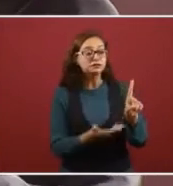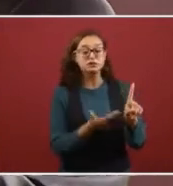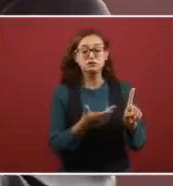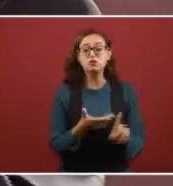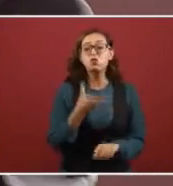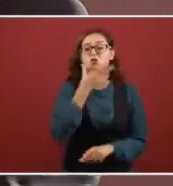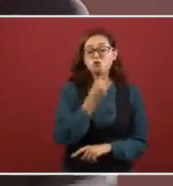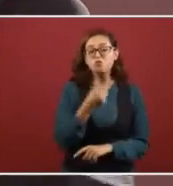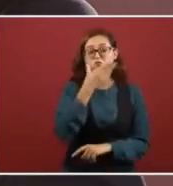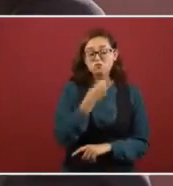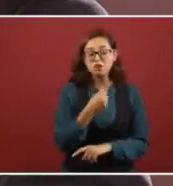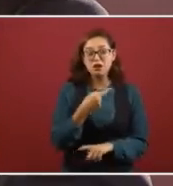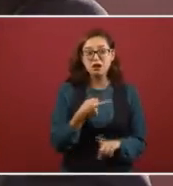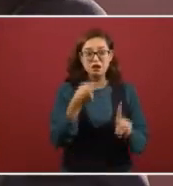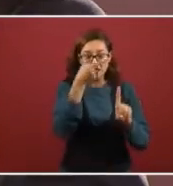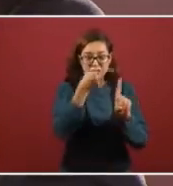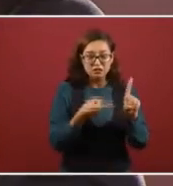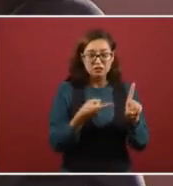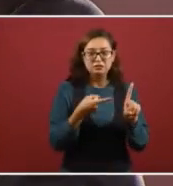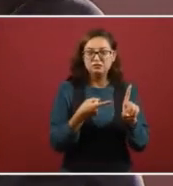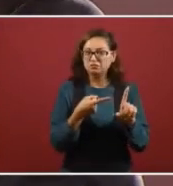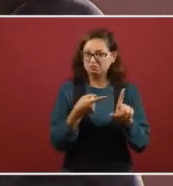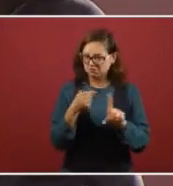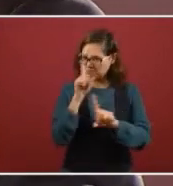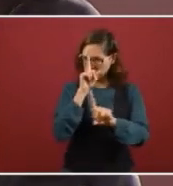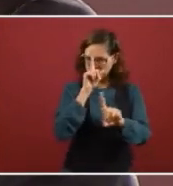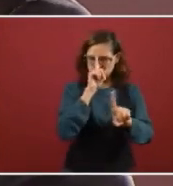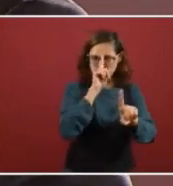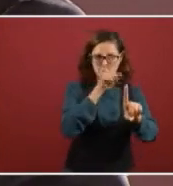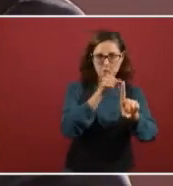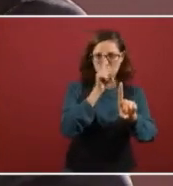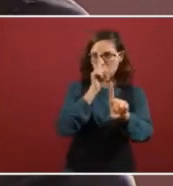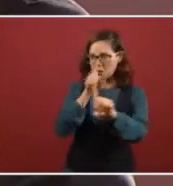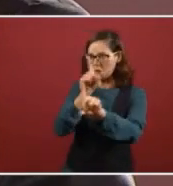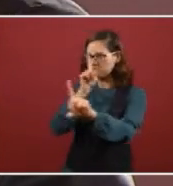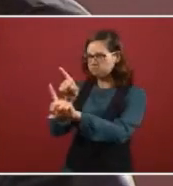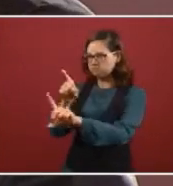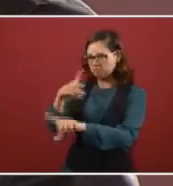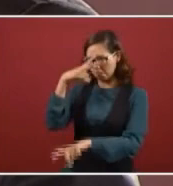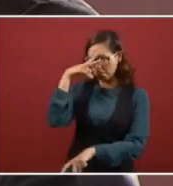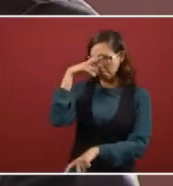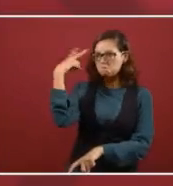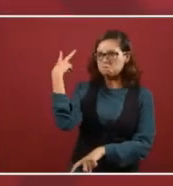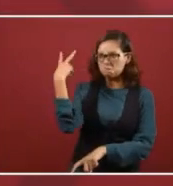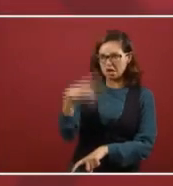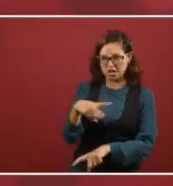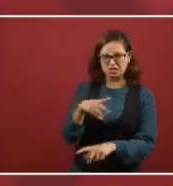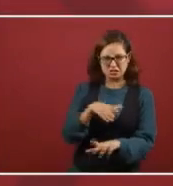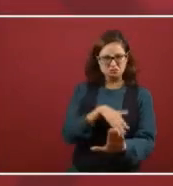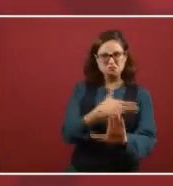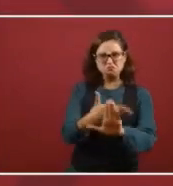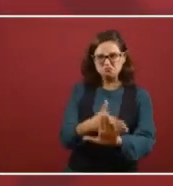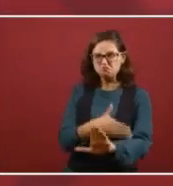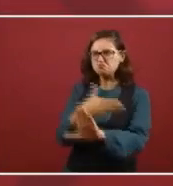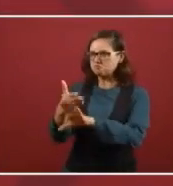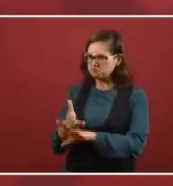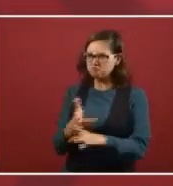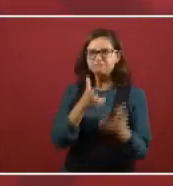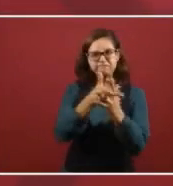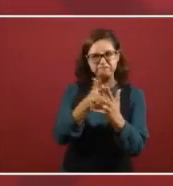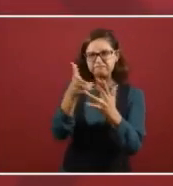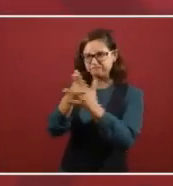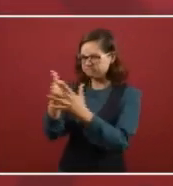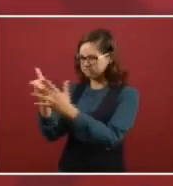with all intentions to attack the Mexicans, the people with Mexican origin, because that